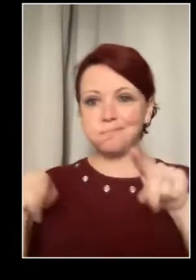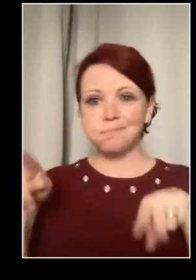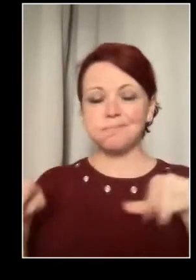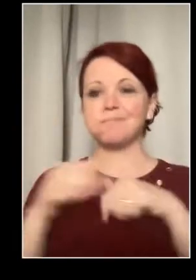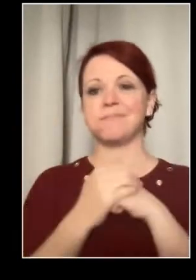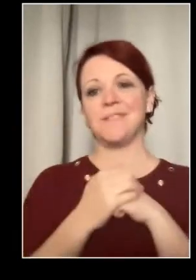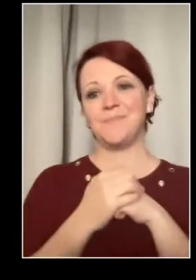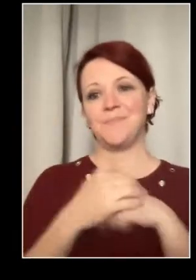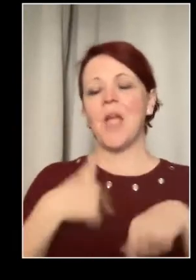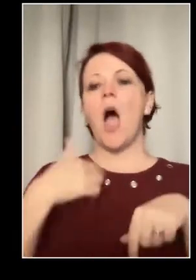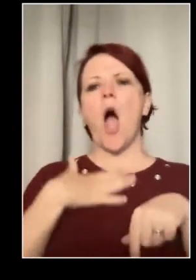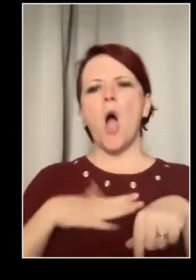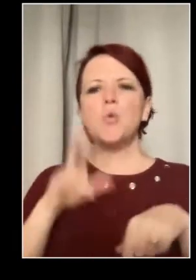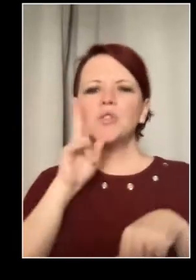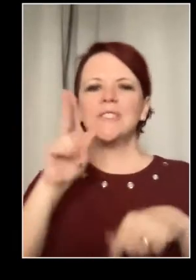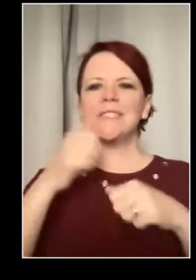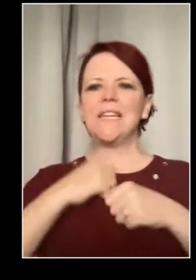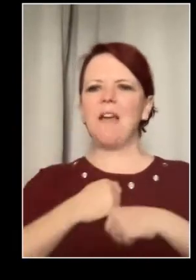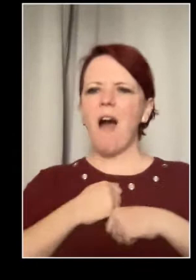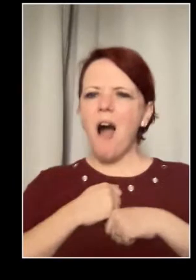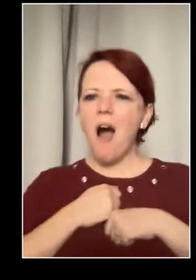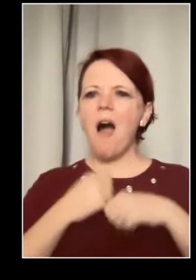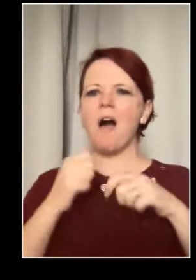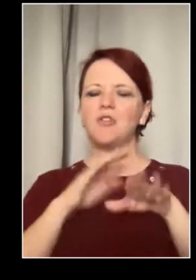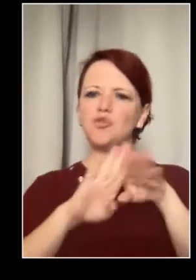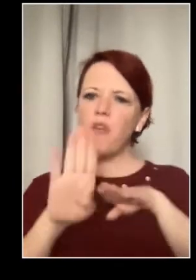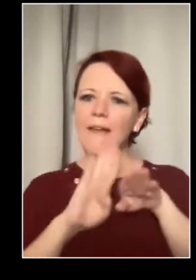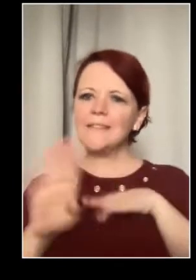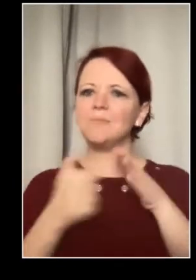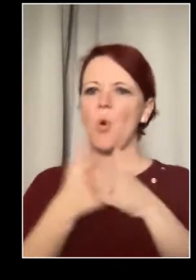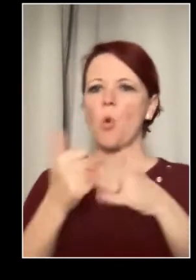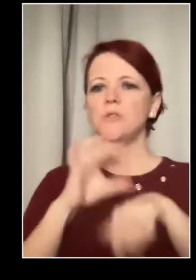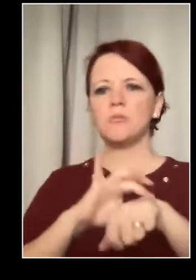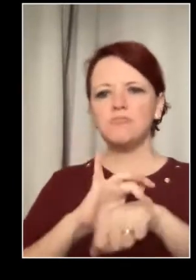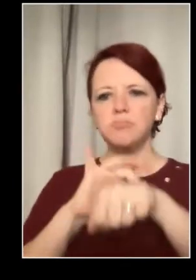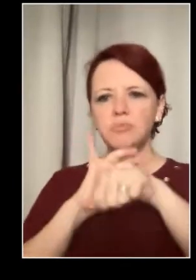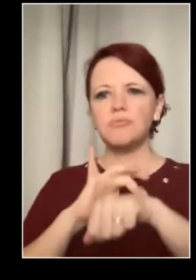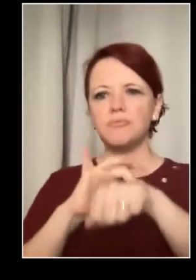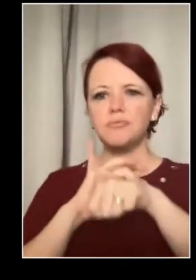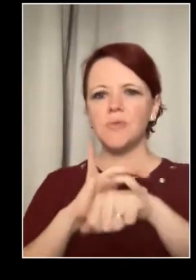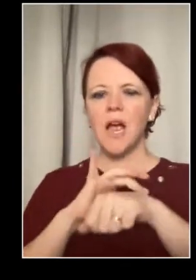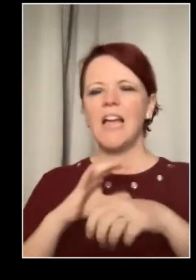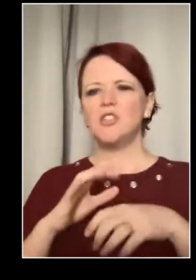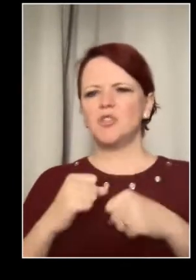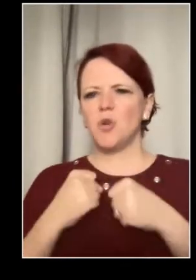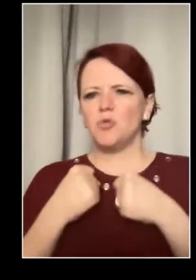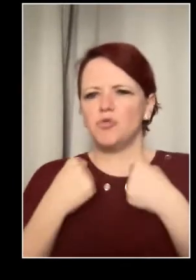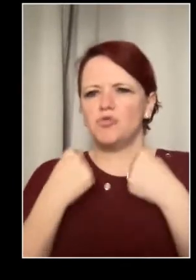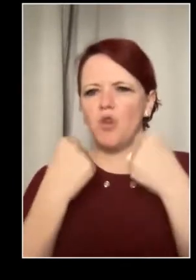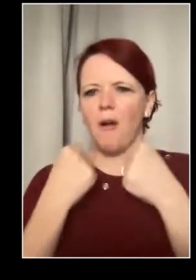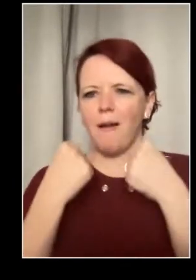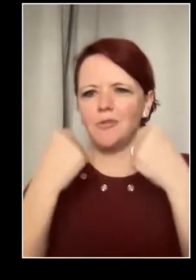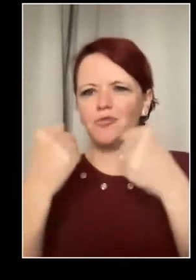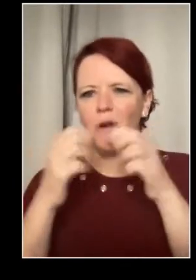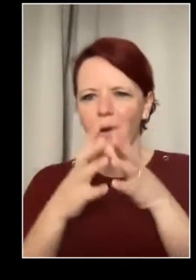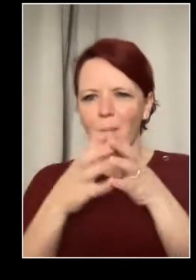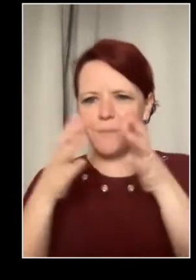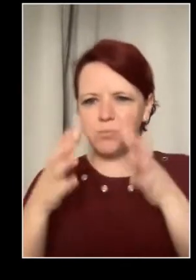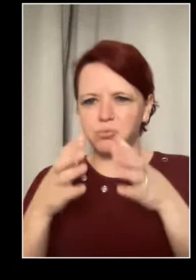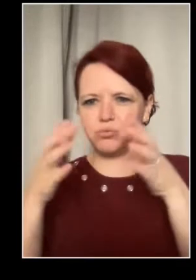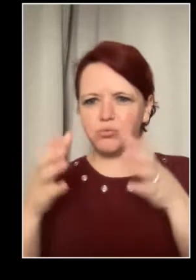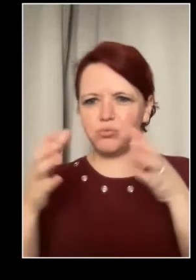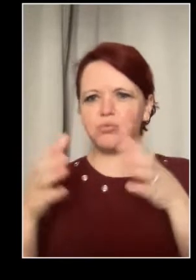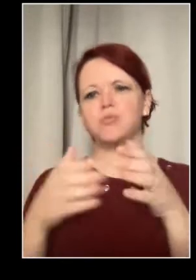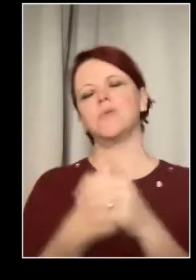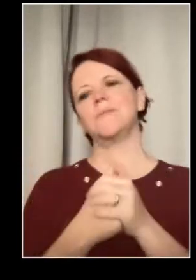and apprentices go from strength to strength. And with apprenticeships, we can. Thank you all for what you do to support the apprentices